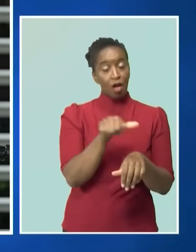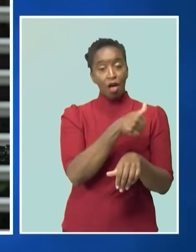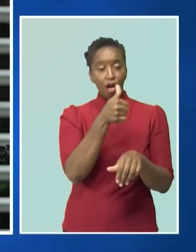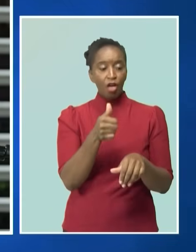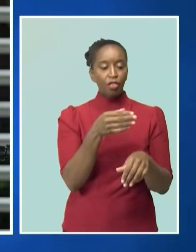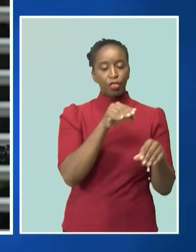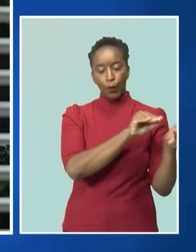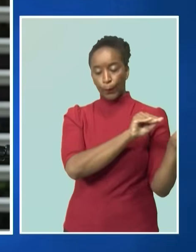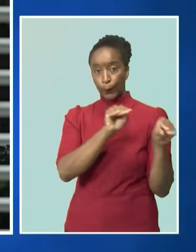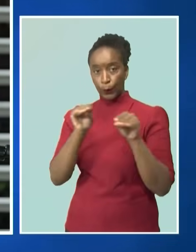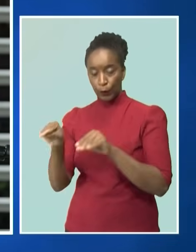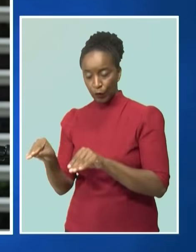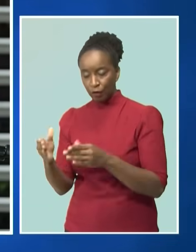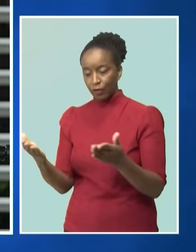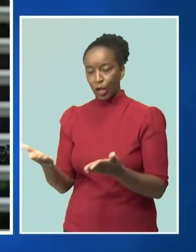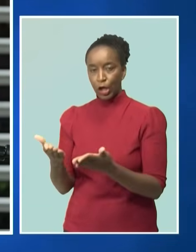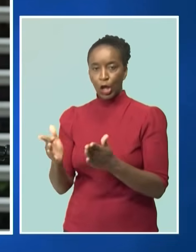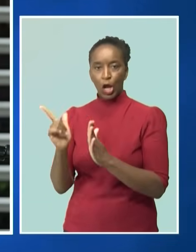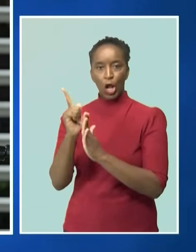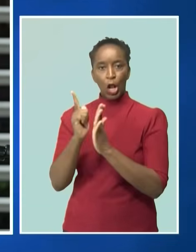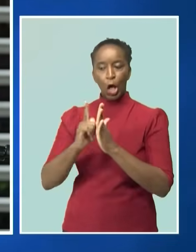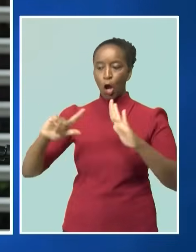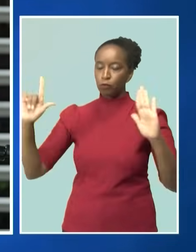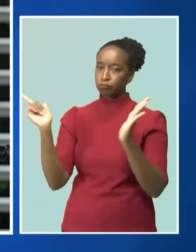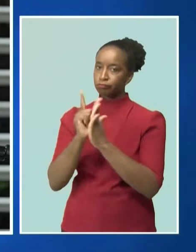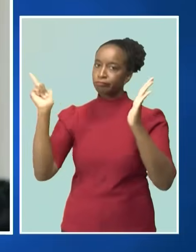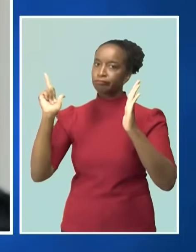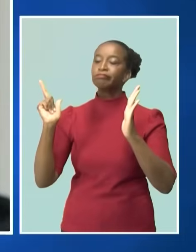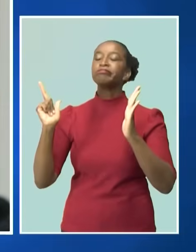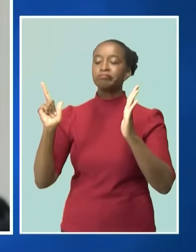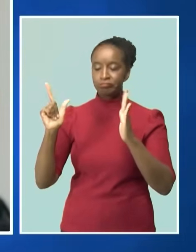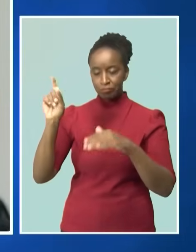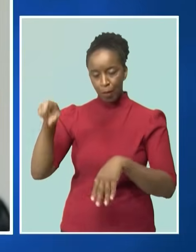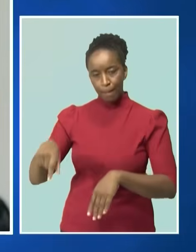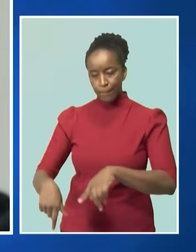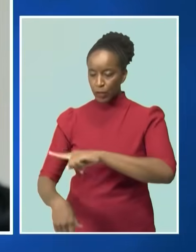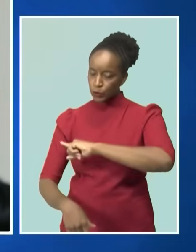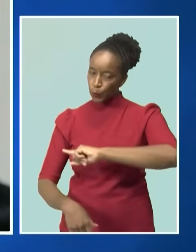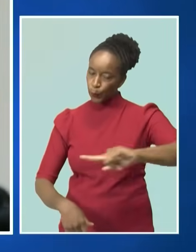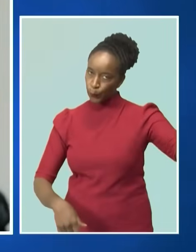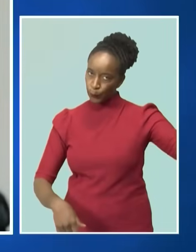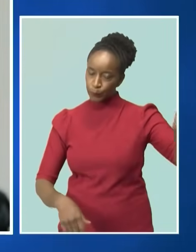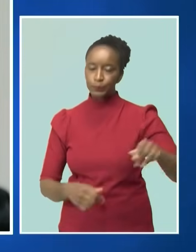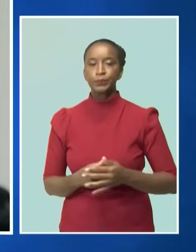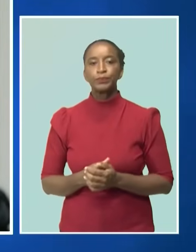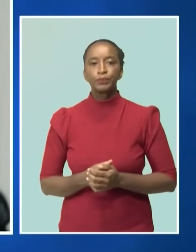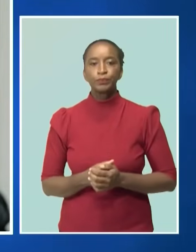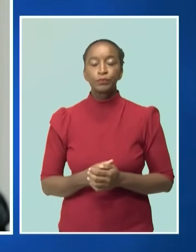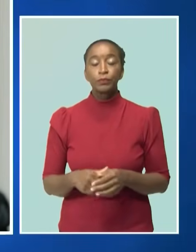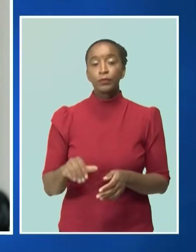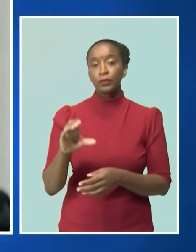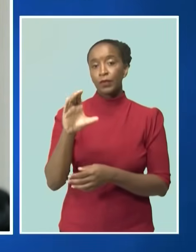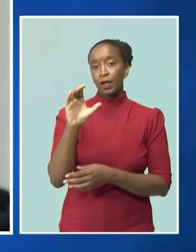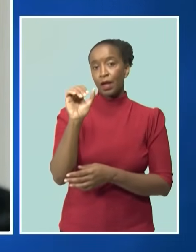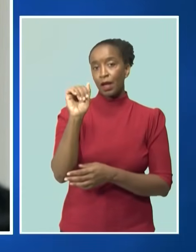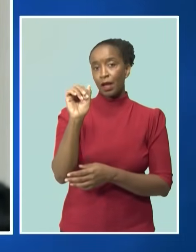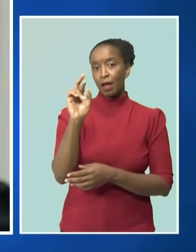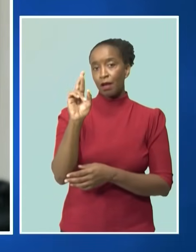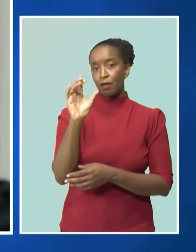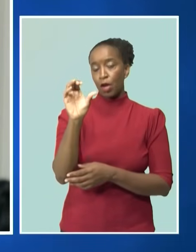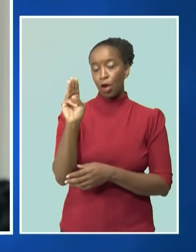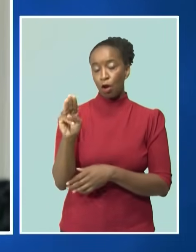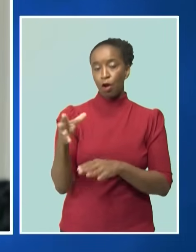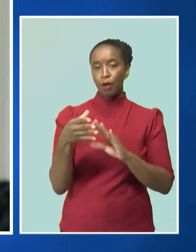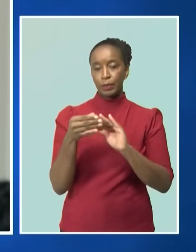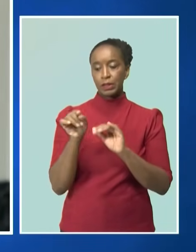And you can't come back until that deportation order is lifted. According to the CARICOM Secretariat, representatives from